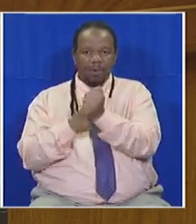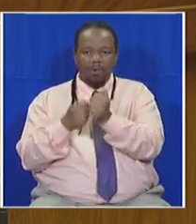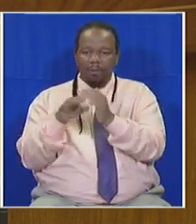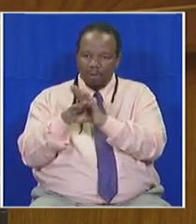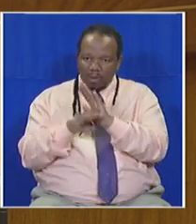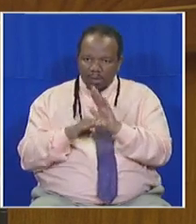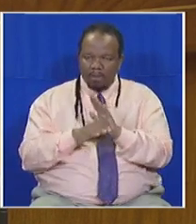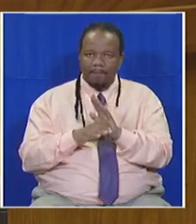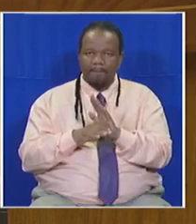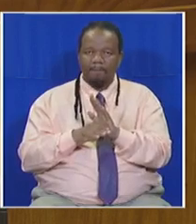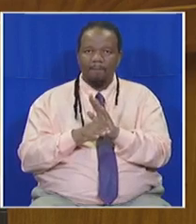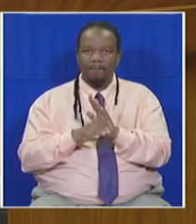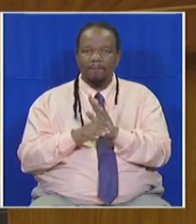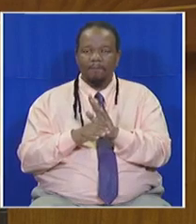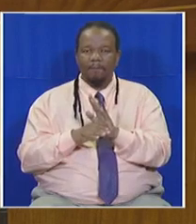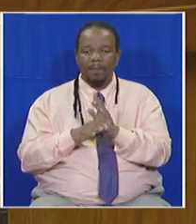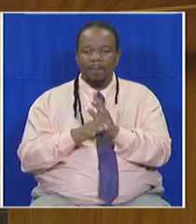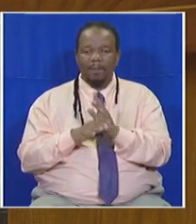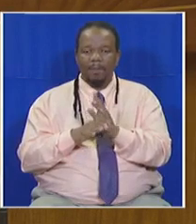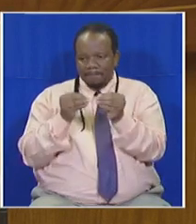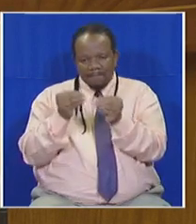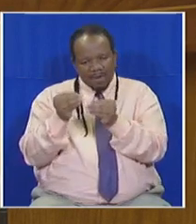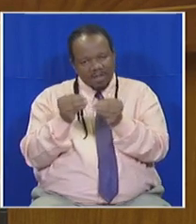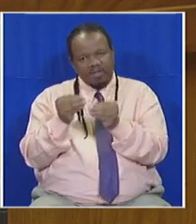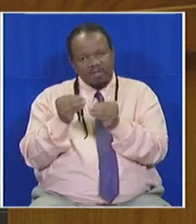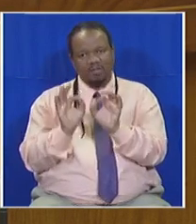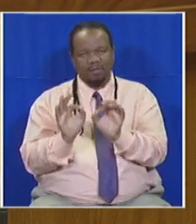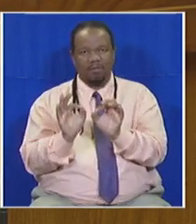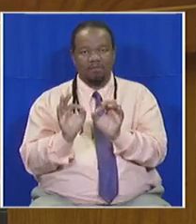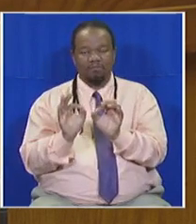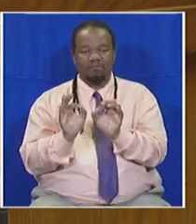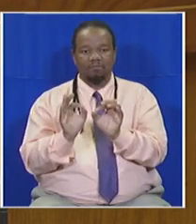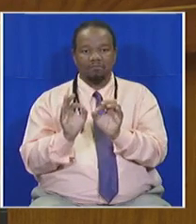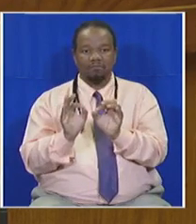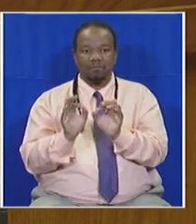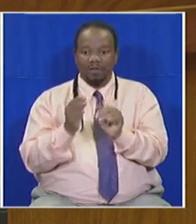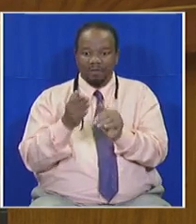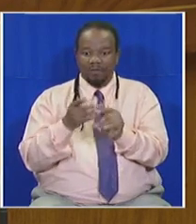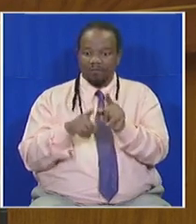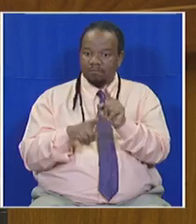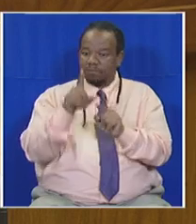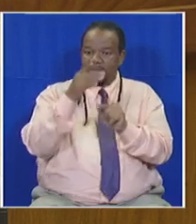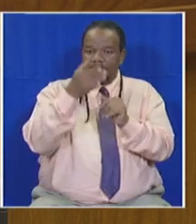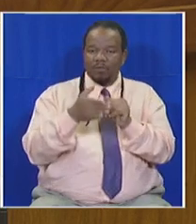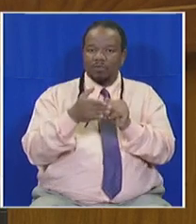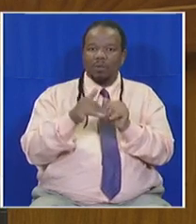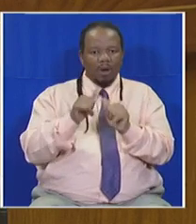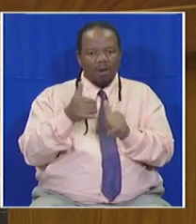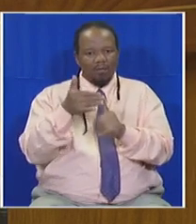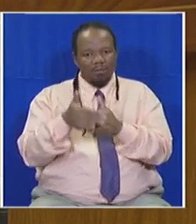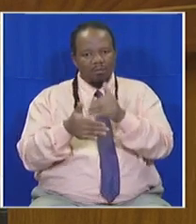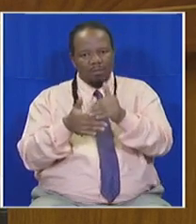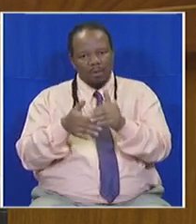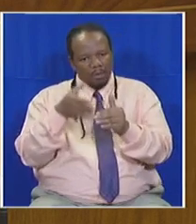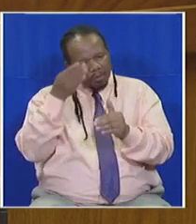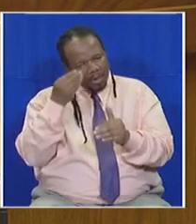manage the LED fund. This is indeed is work in progress. We learn as we do.